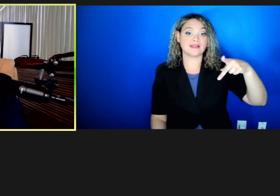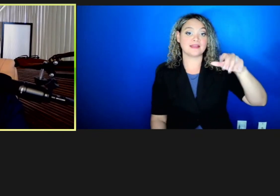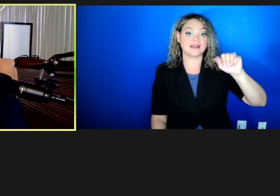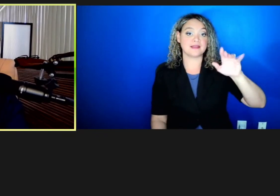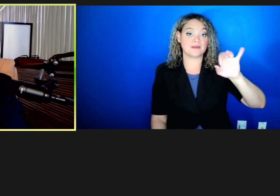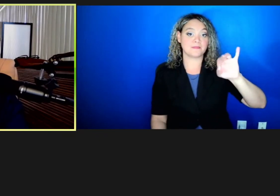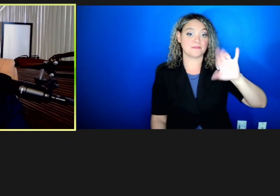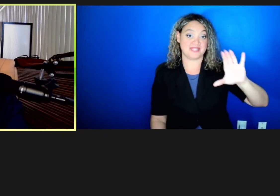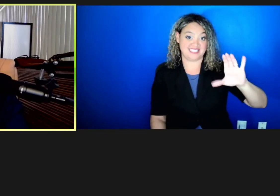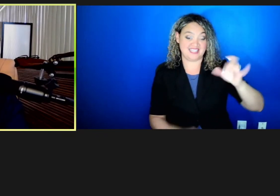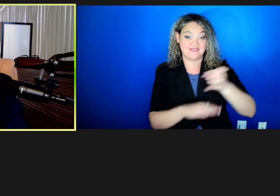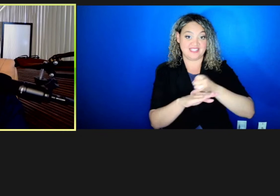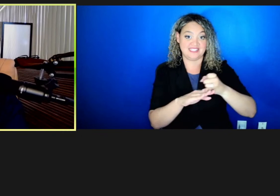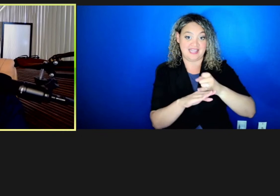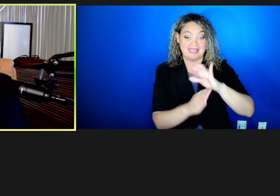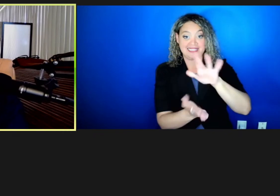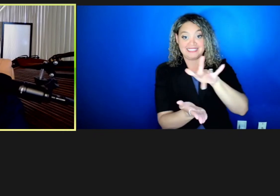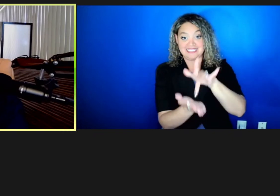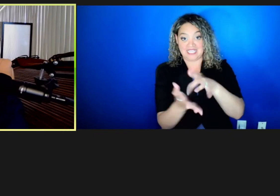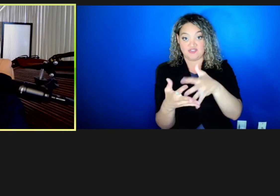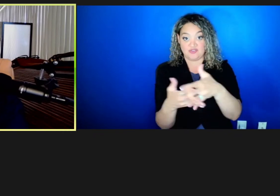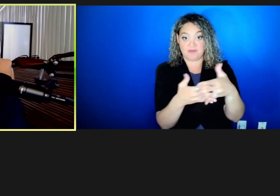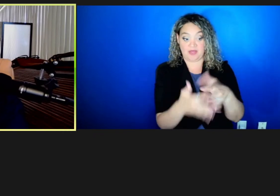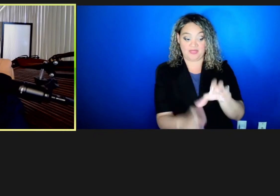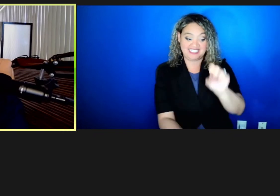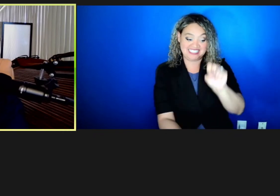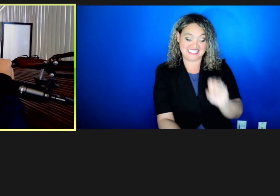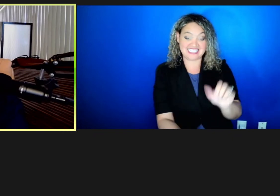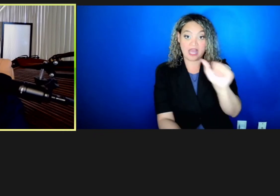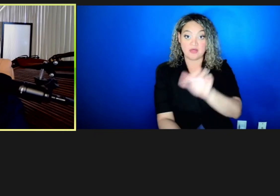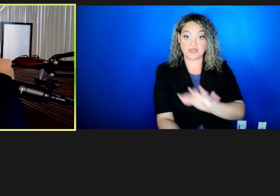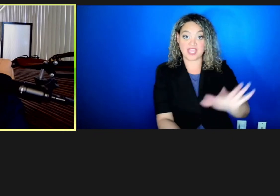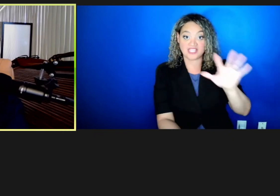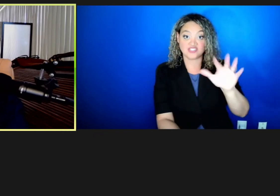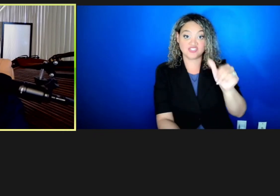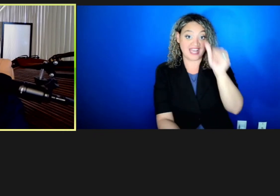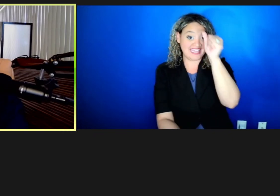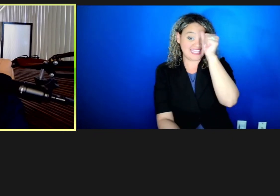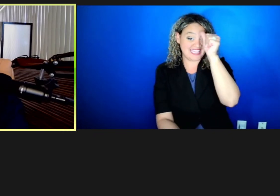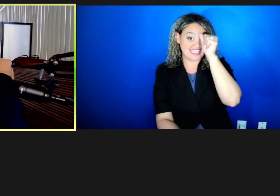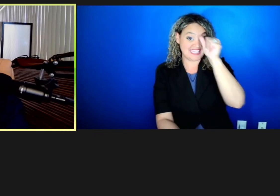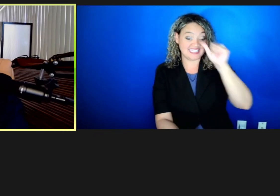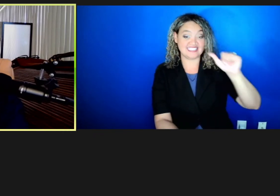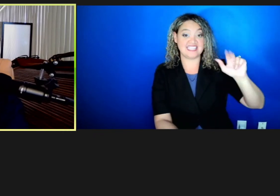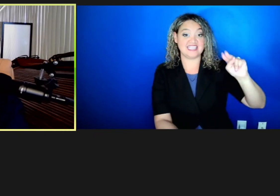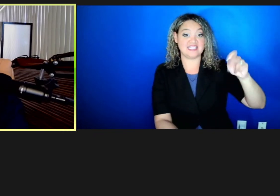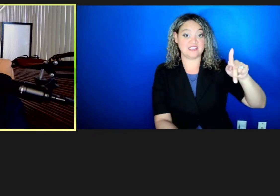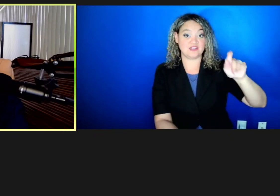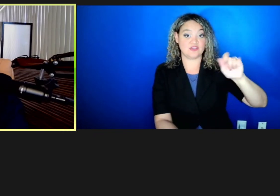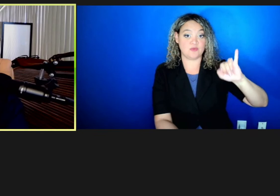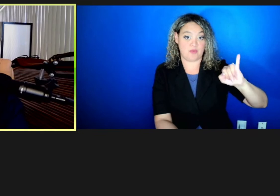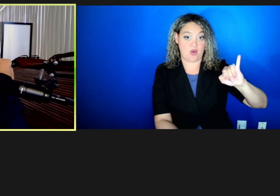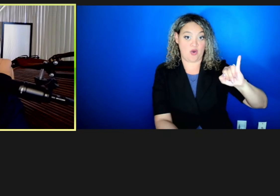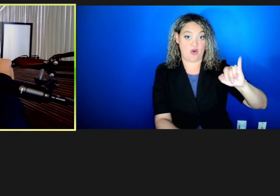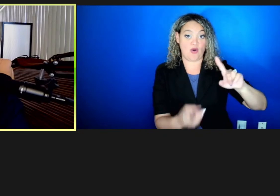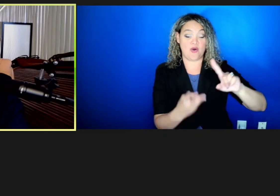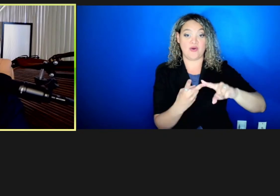Central and South America, Southern Asia, India, Nepal and Tibet, the